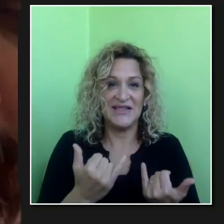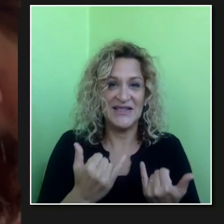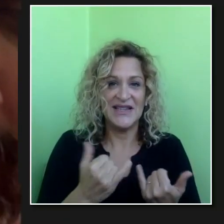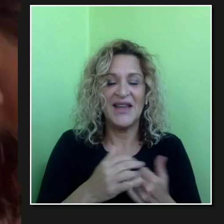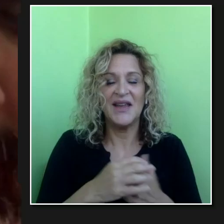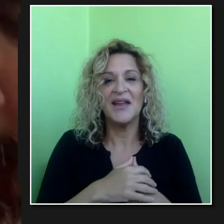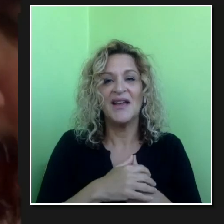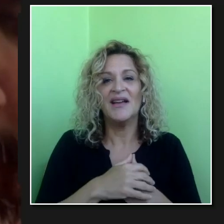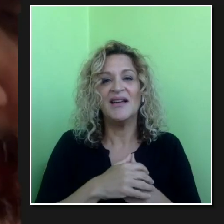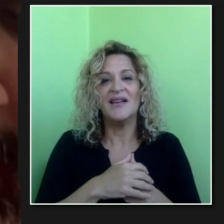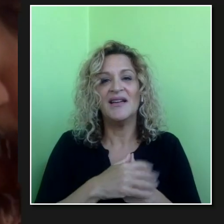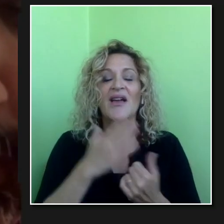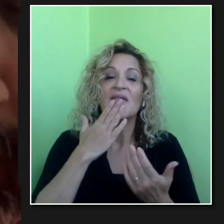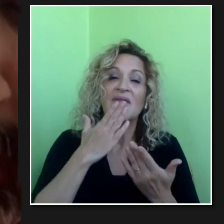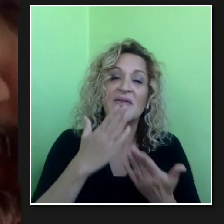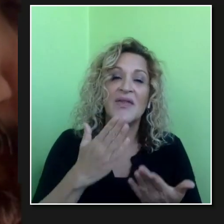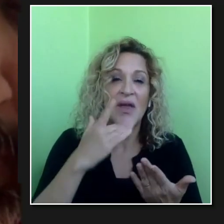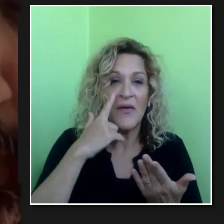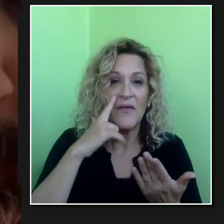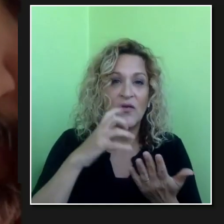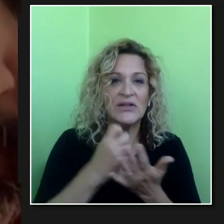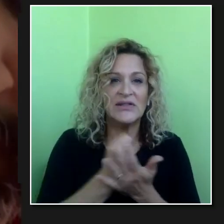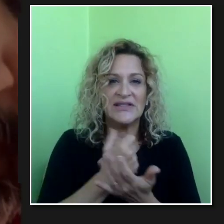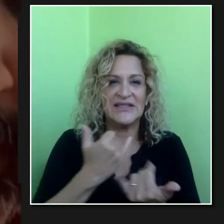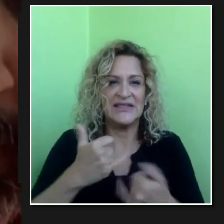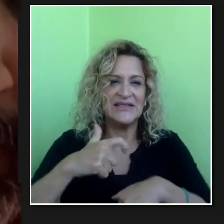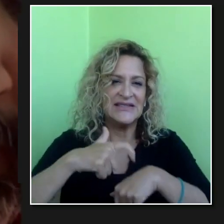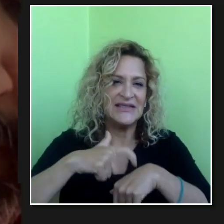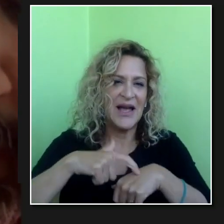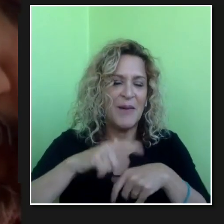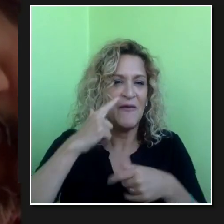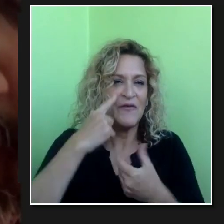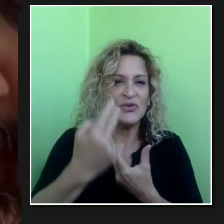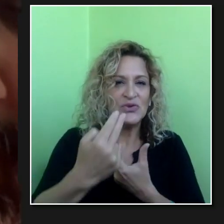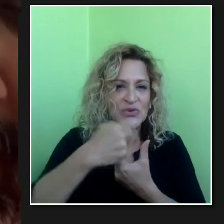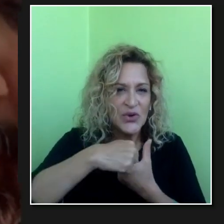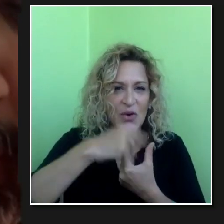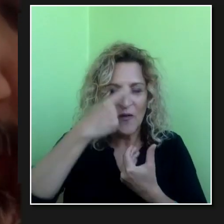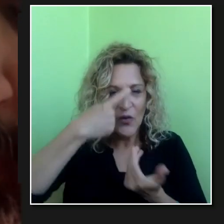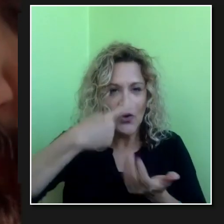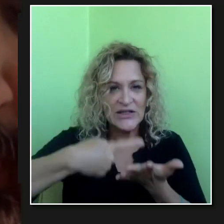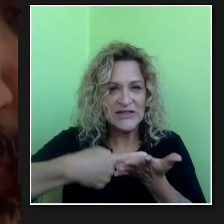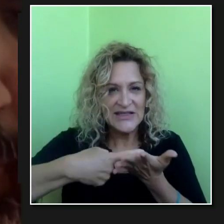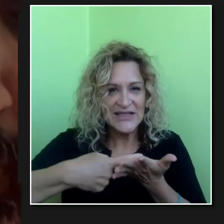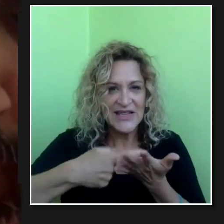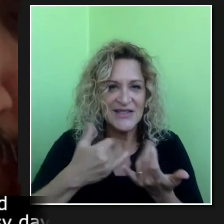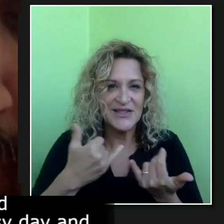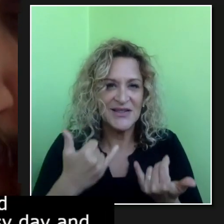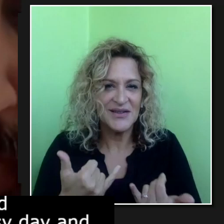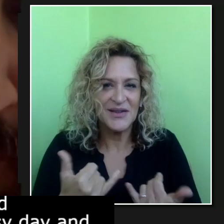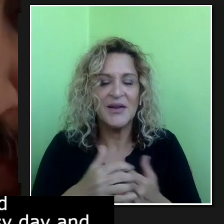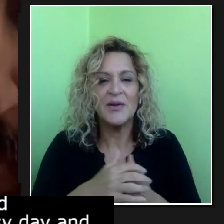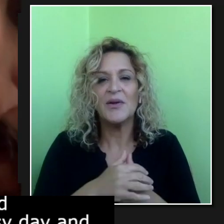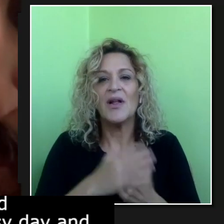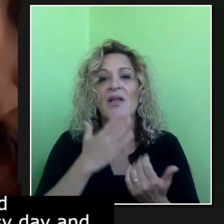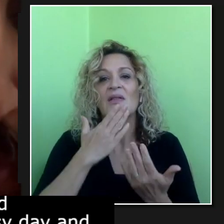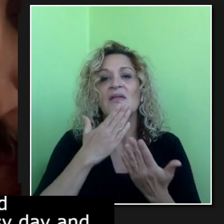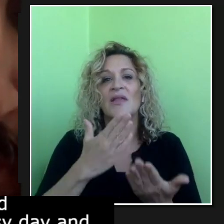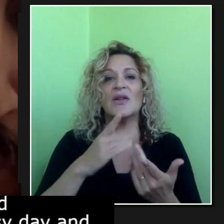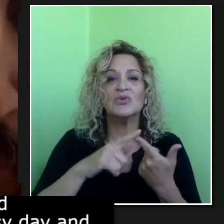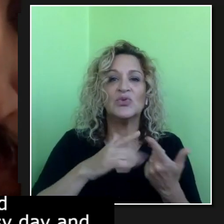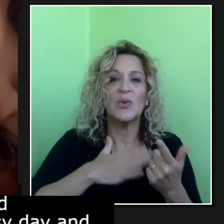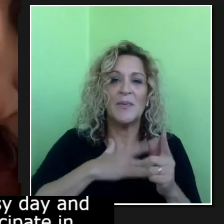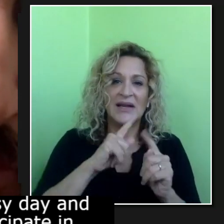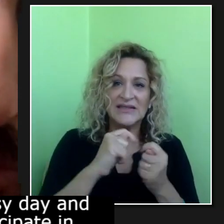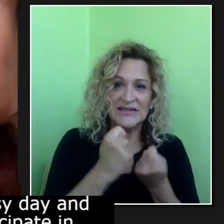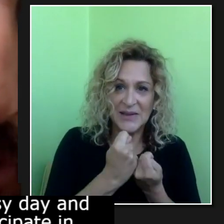you for taking out the time to join us to participate in this discussion. Thanks to my team,